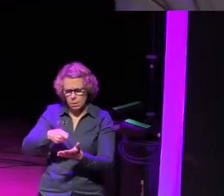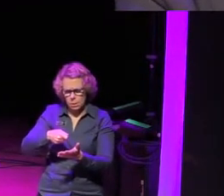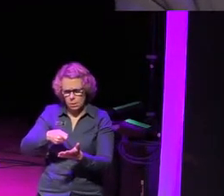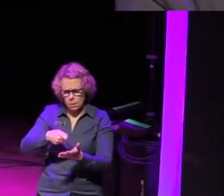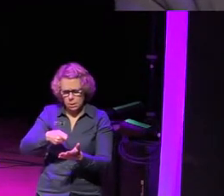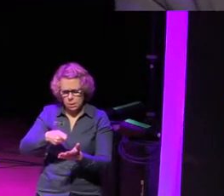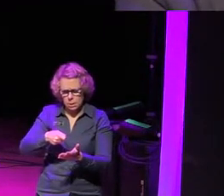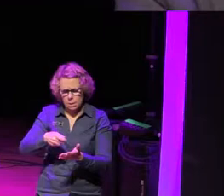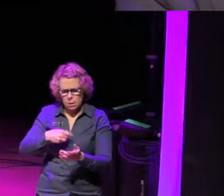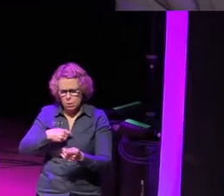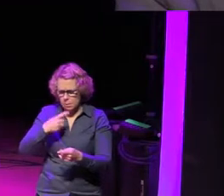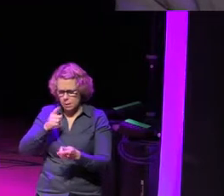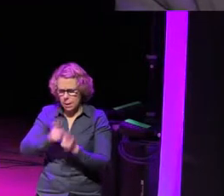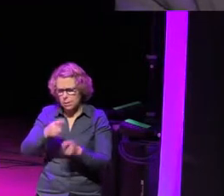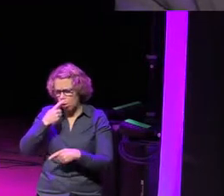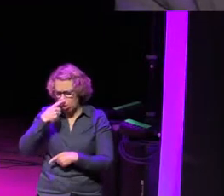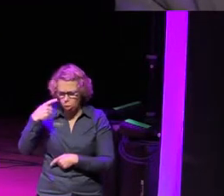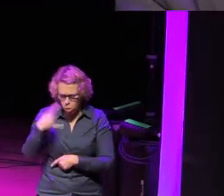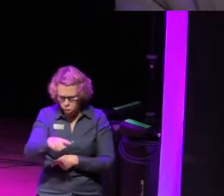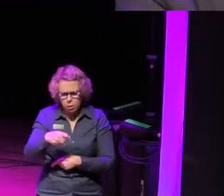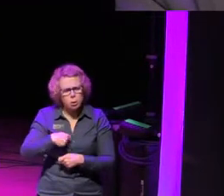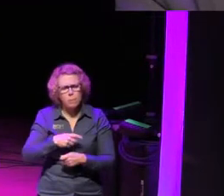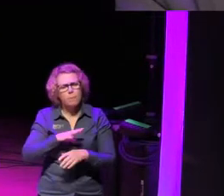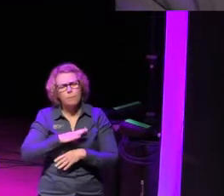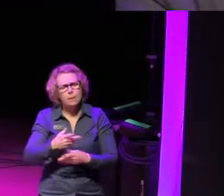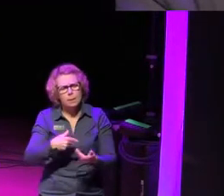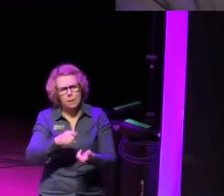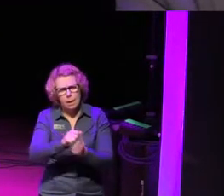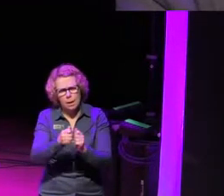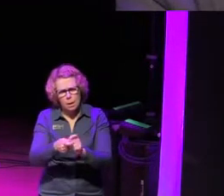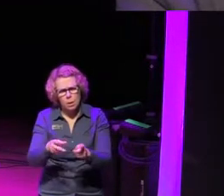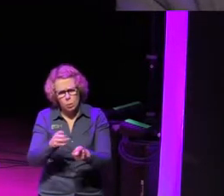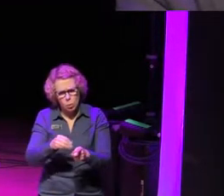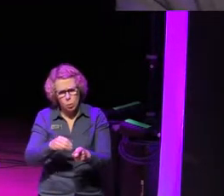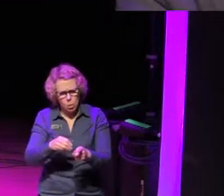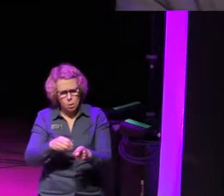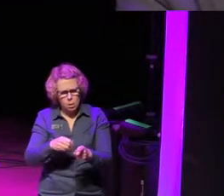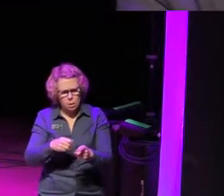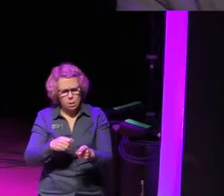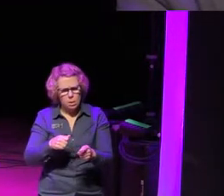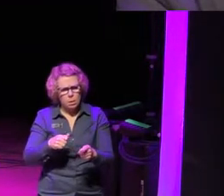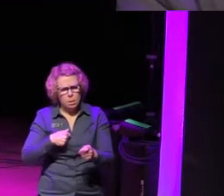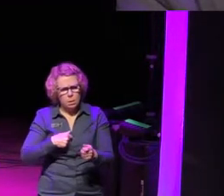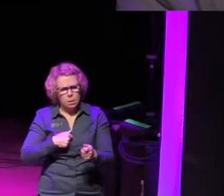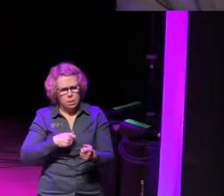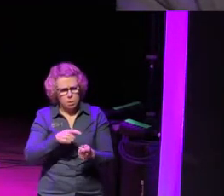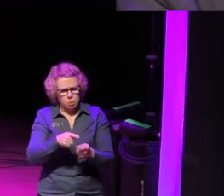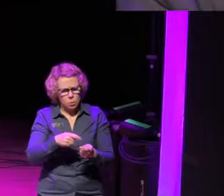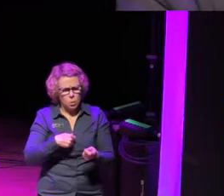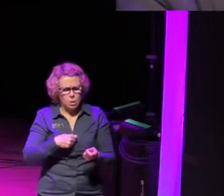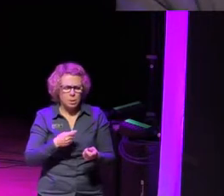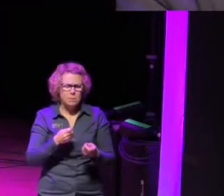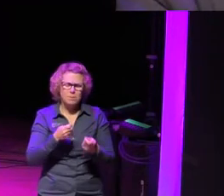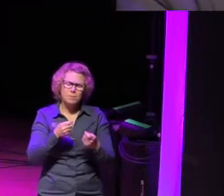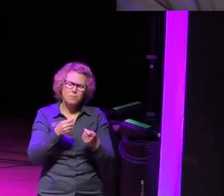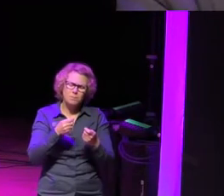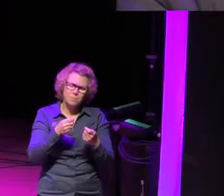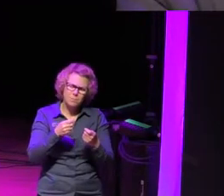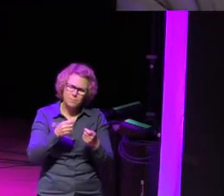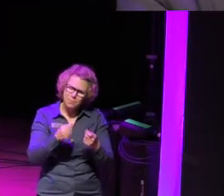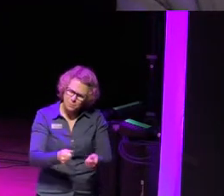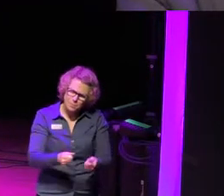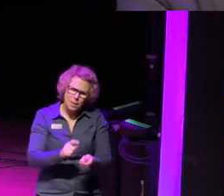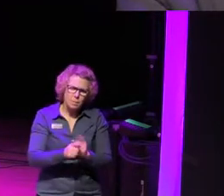in the inner circle, the implementation would be swift and the insults would be minimum. If you